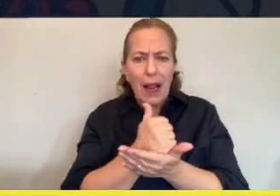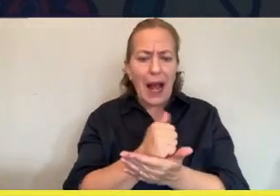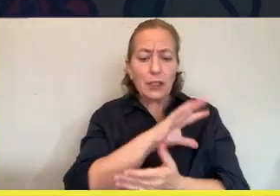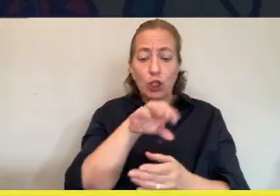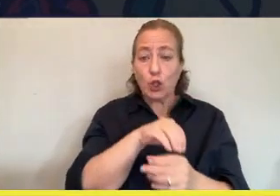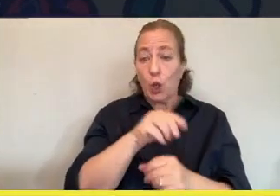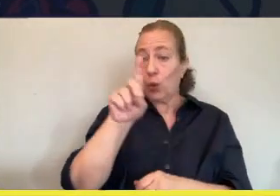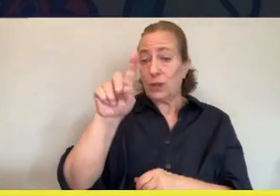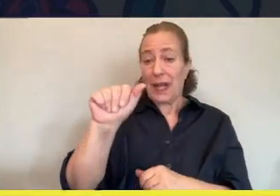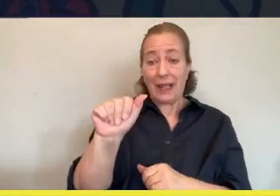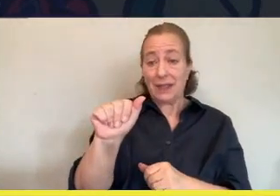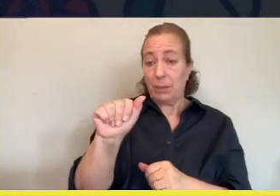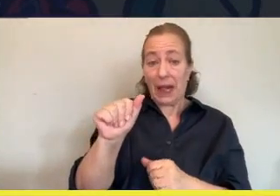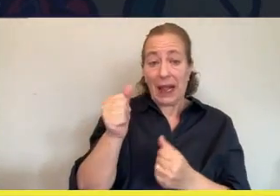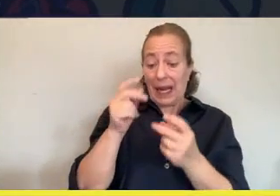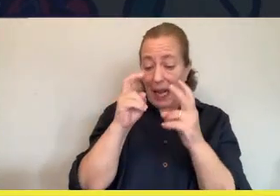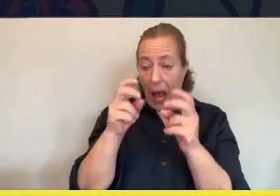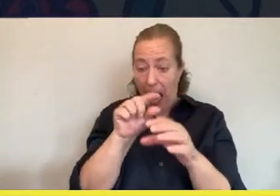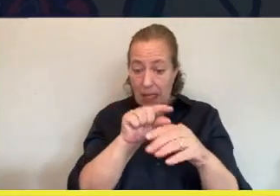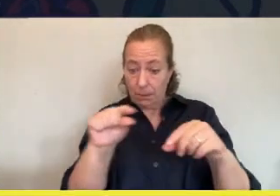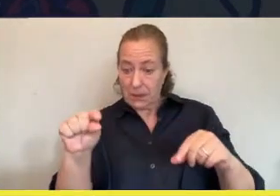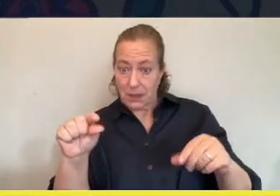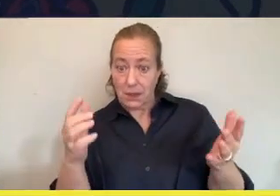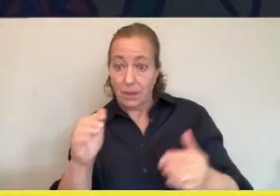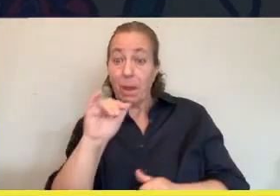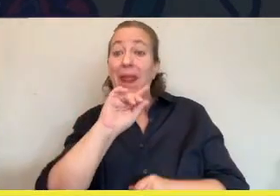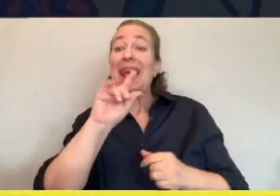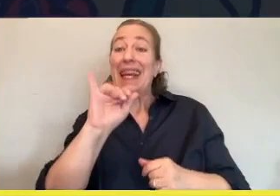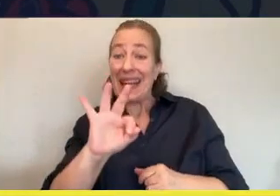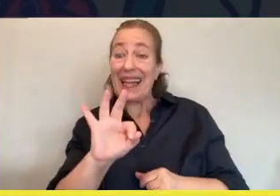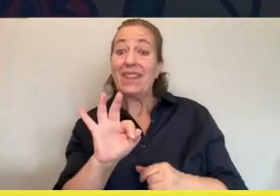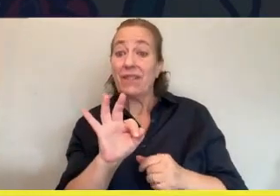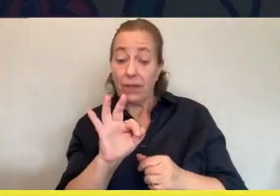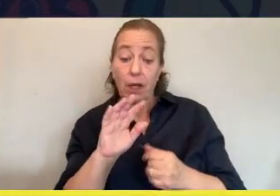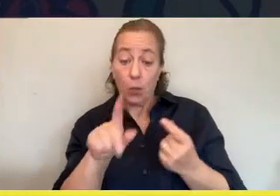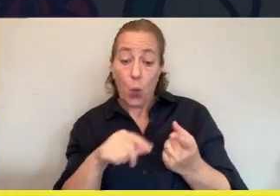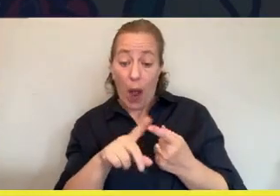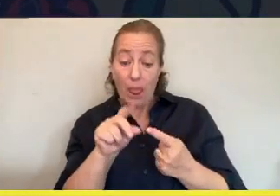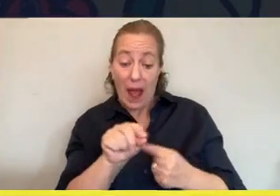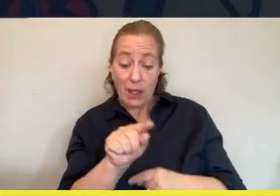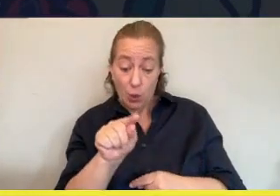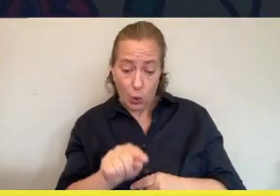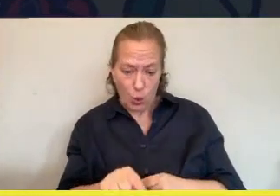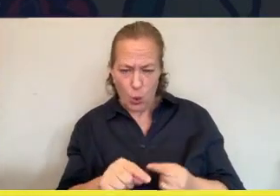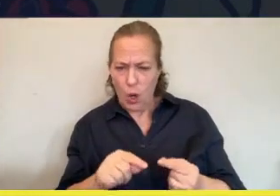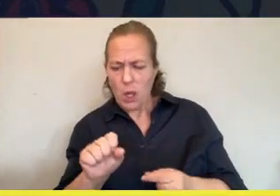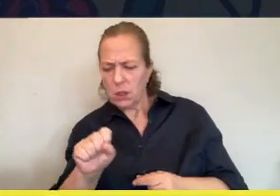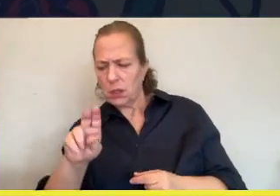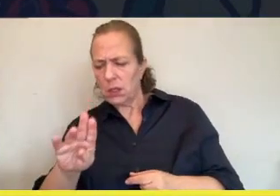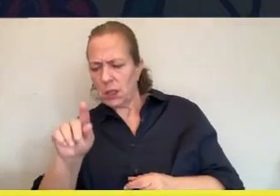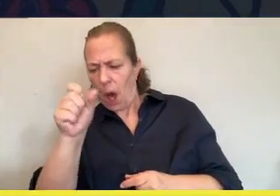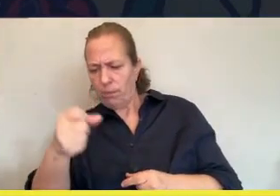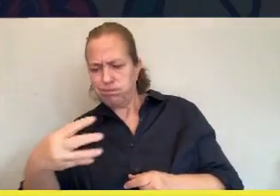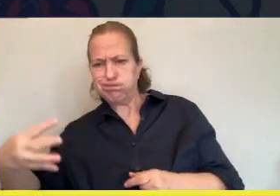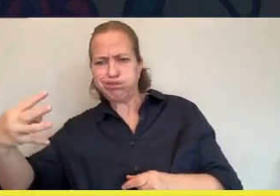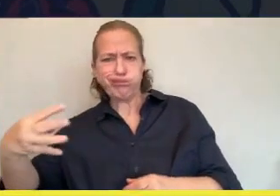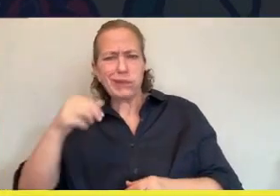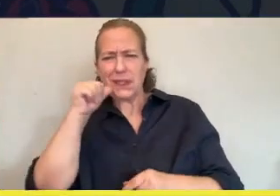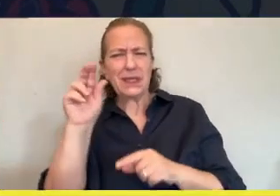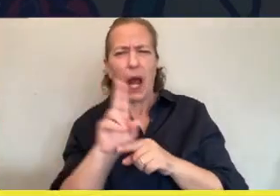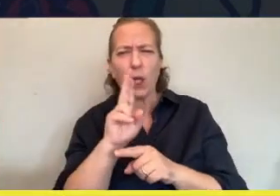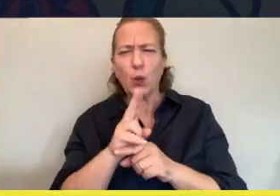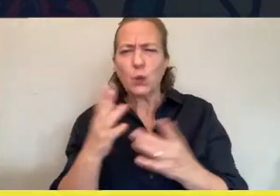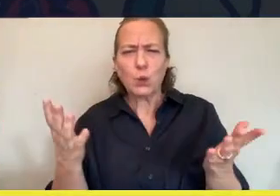and as importantly, when they do, a standard set of items is not used. This leads to inconsistent